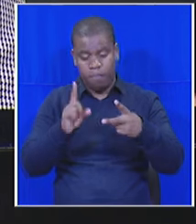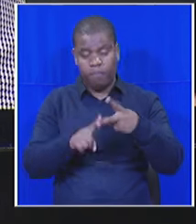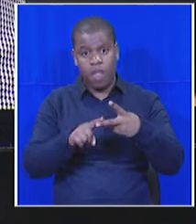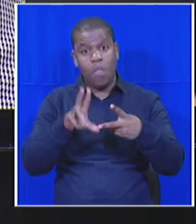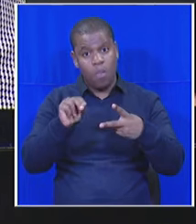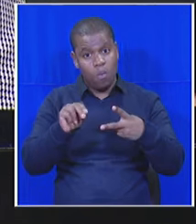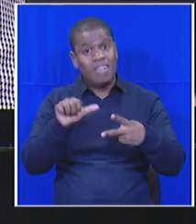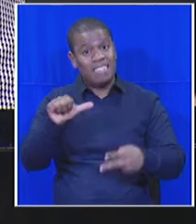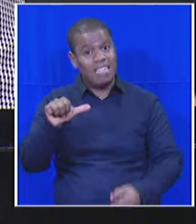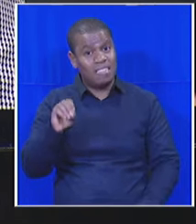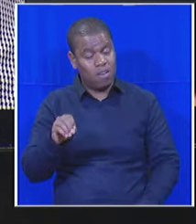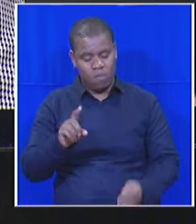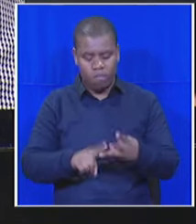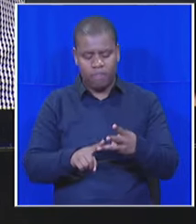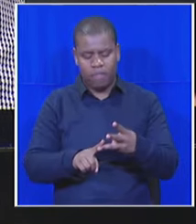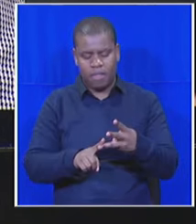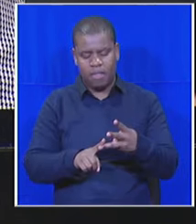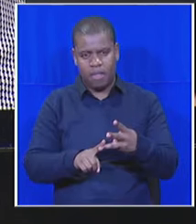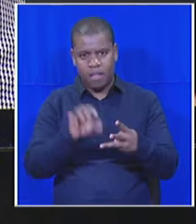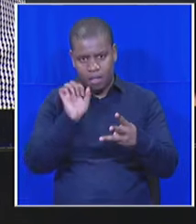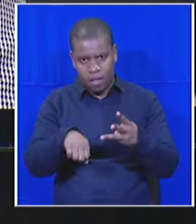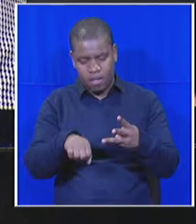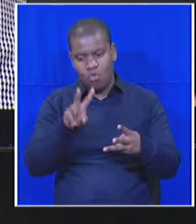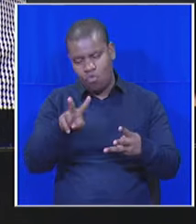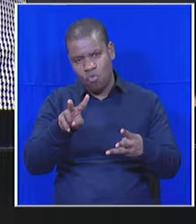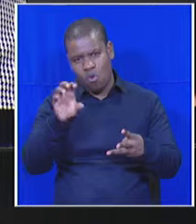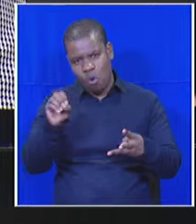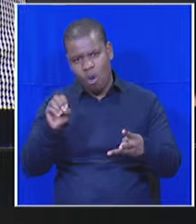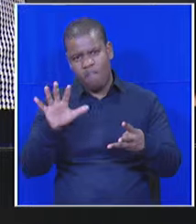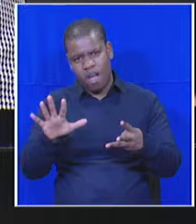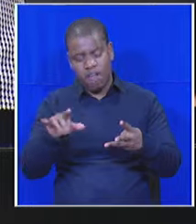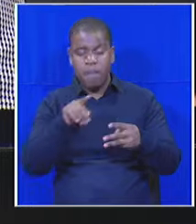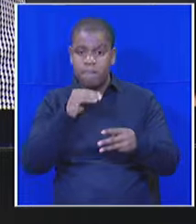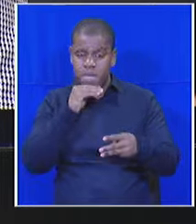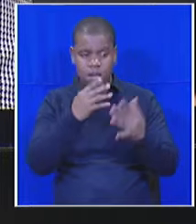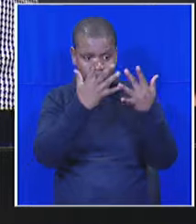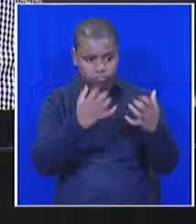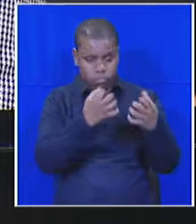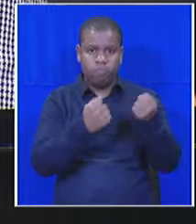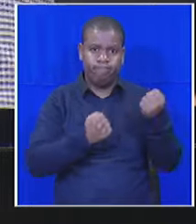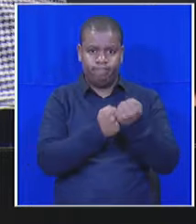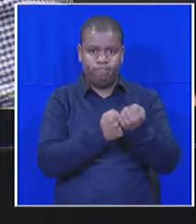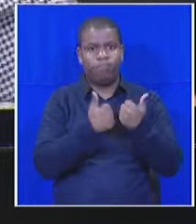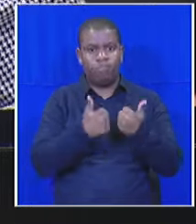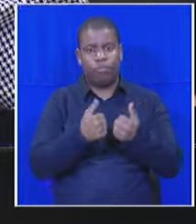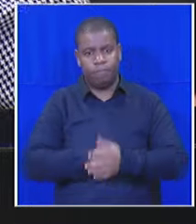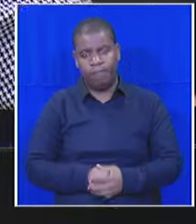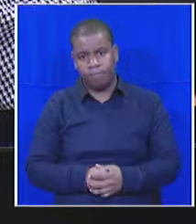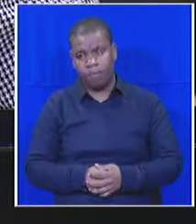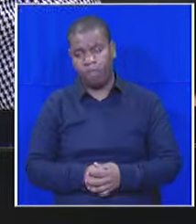60, yes 205. The vote is accordingly agreed to.